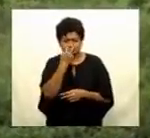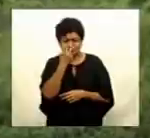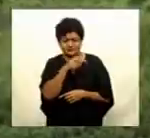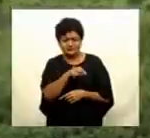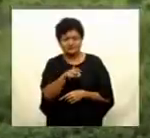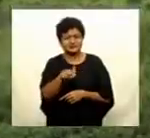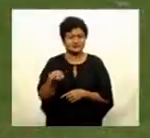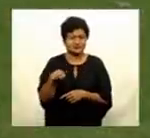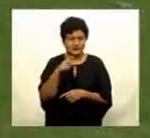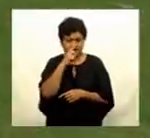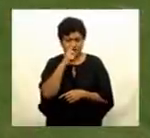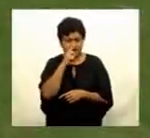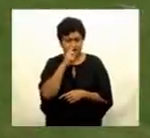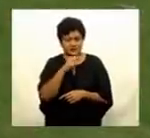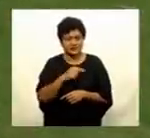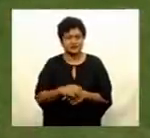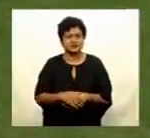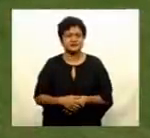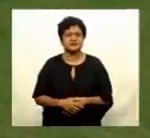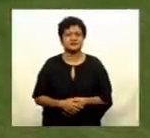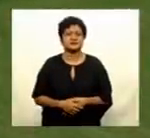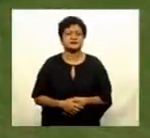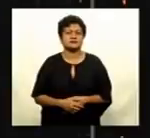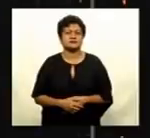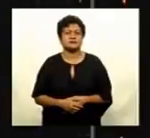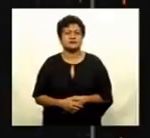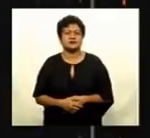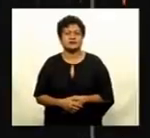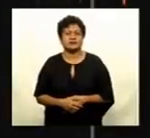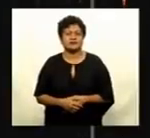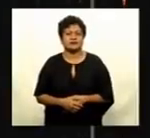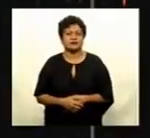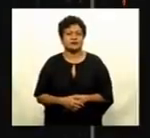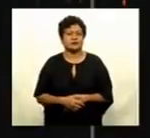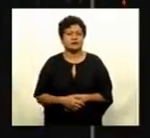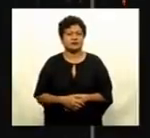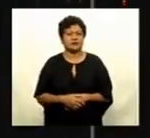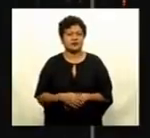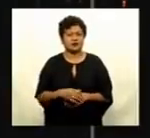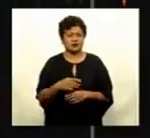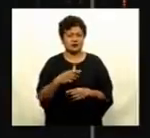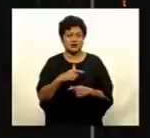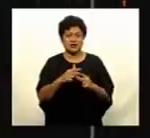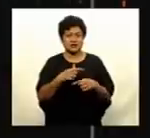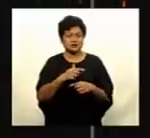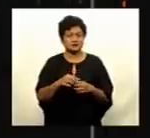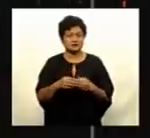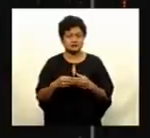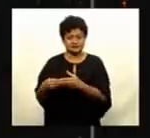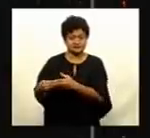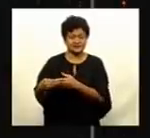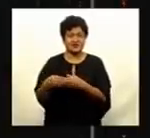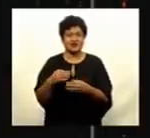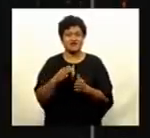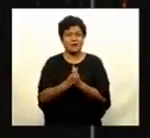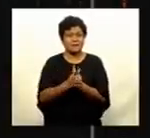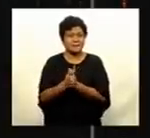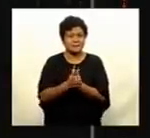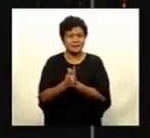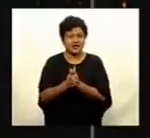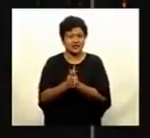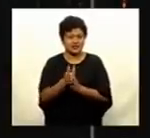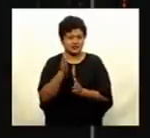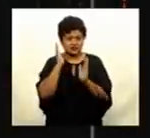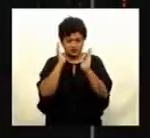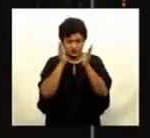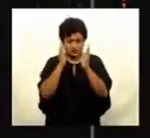pandemic. Sainia Nimboila, FBC News. Leaders of the Methodist Church of Fiji are urging Fijians to disregard